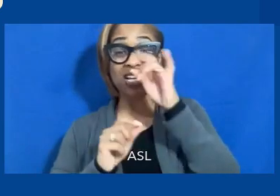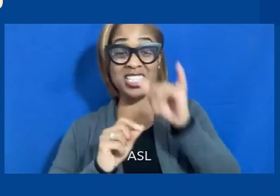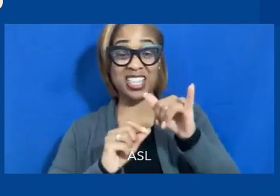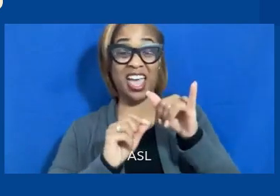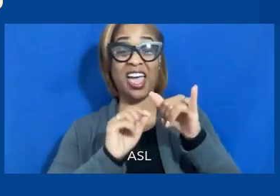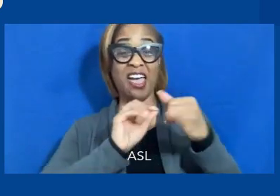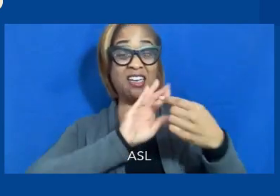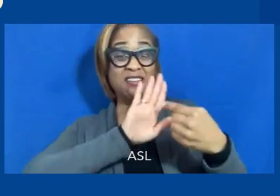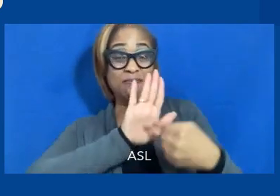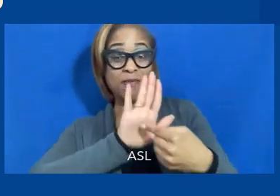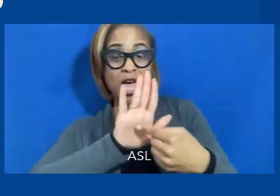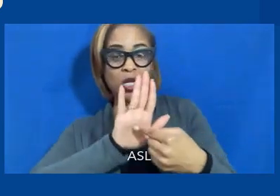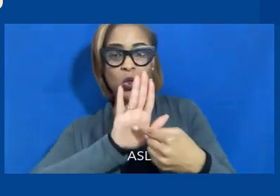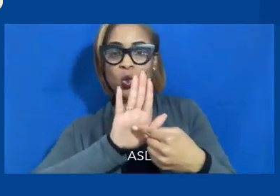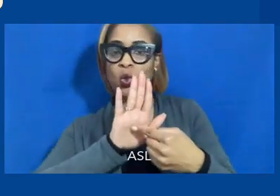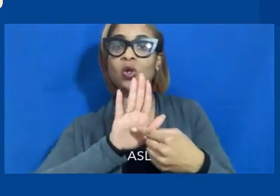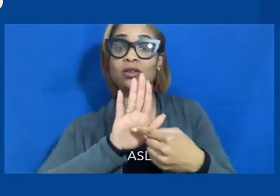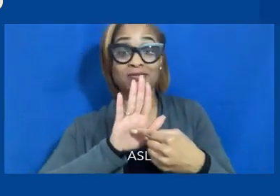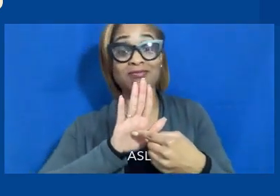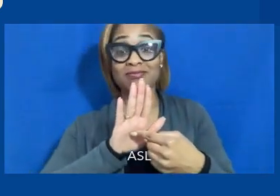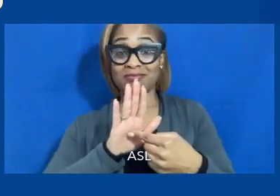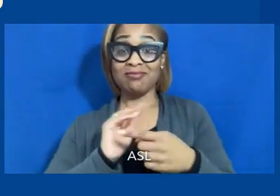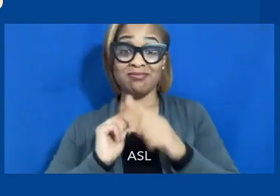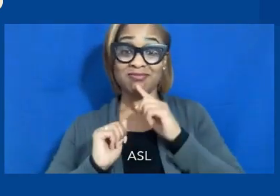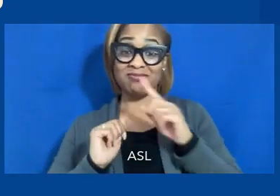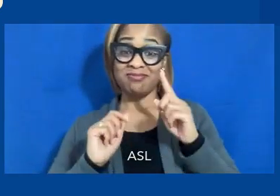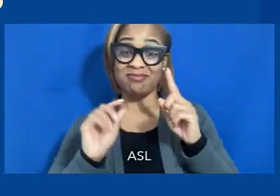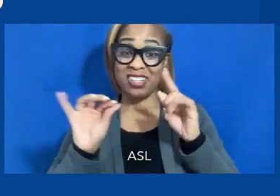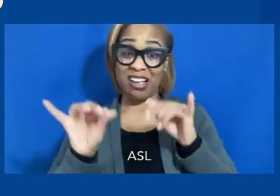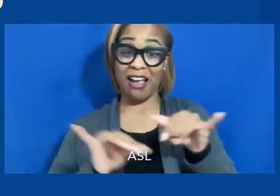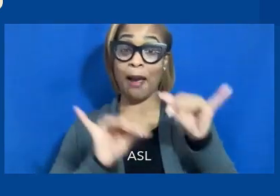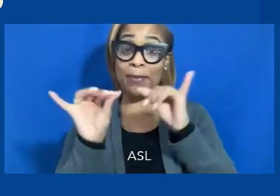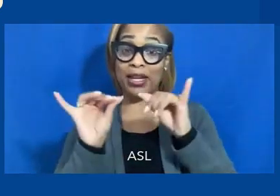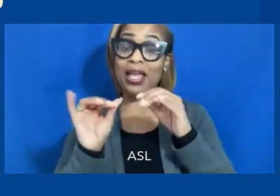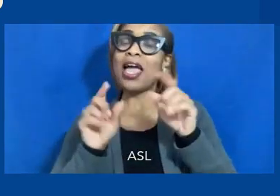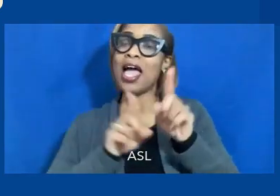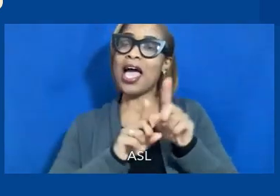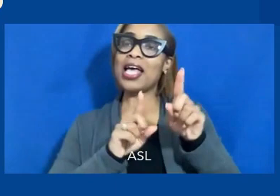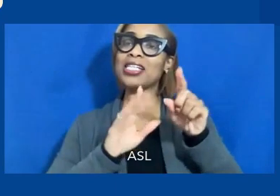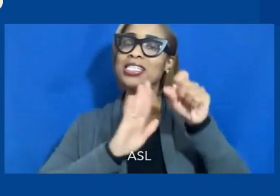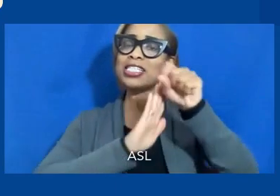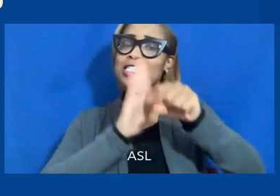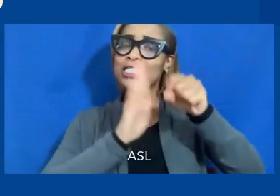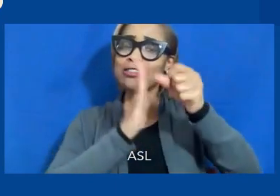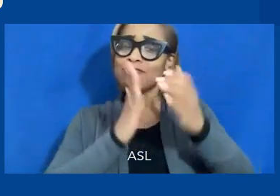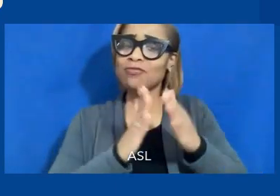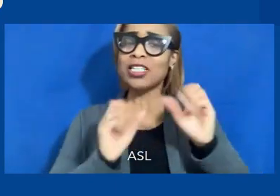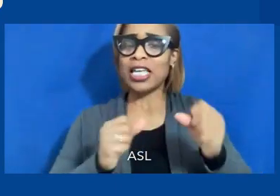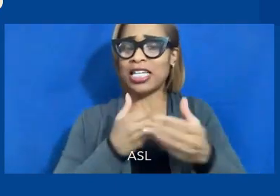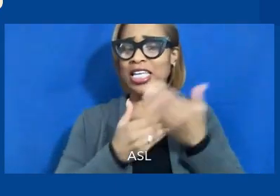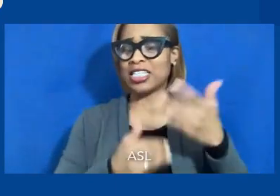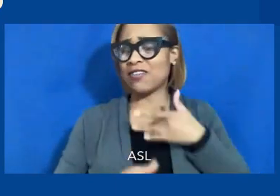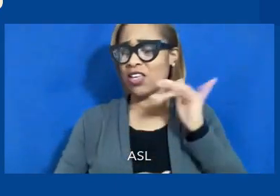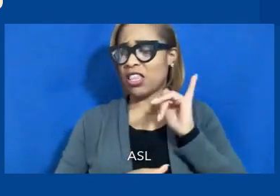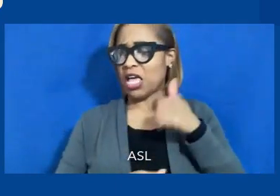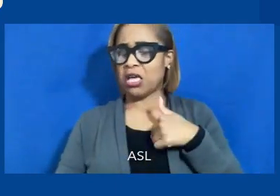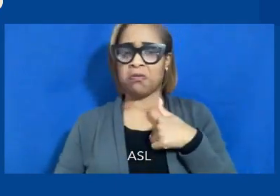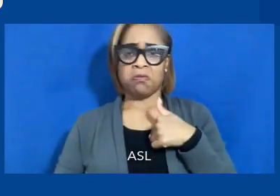is extremely common. And I think as a cinematographer, you can easily feel like you don't